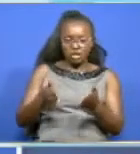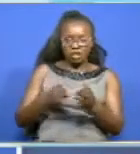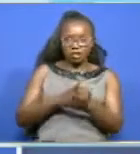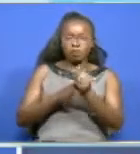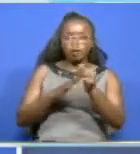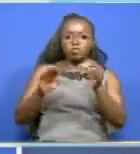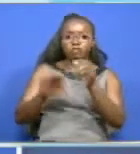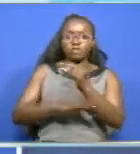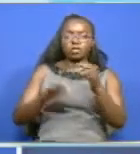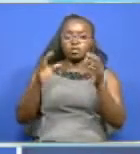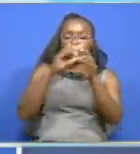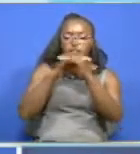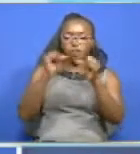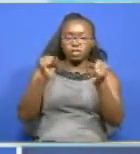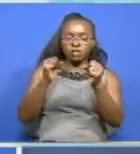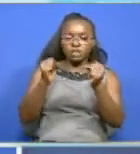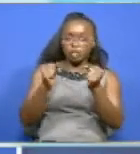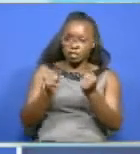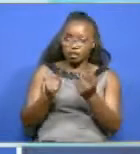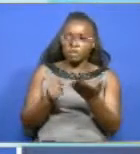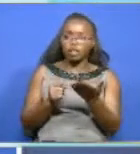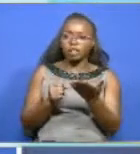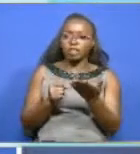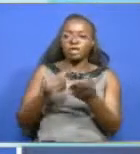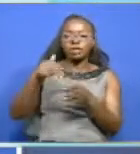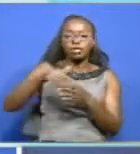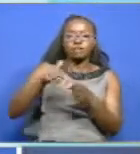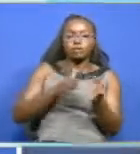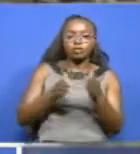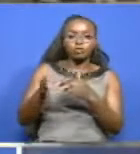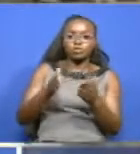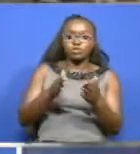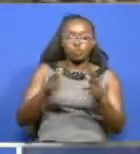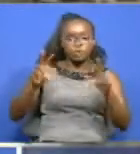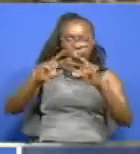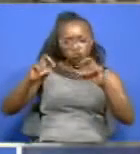Surena Sattari, scoring for investment opportunities.